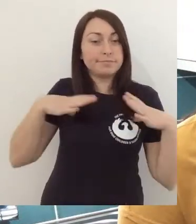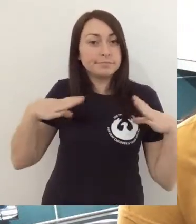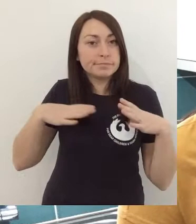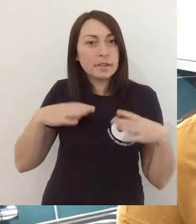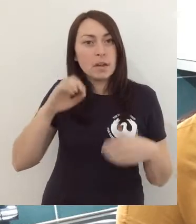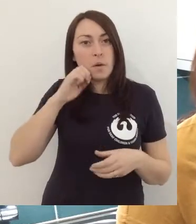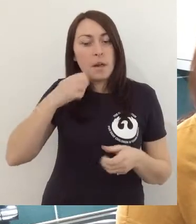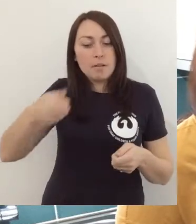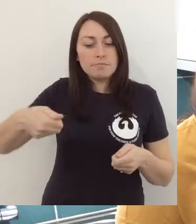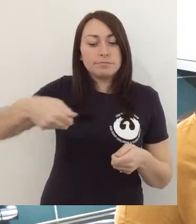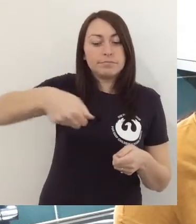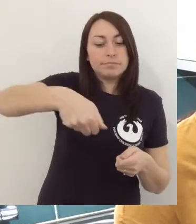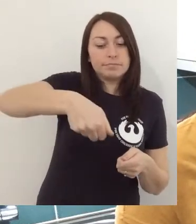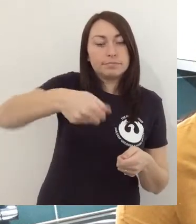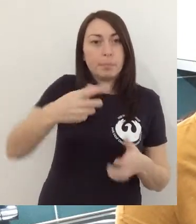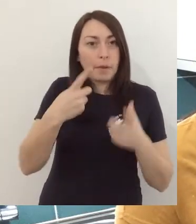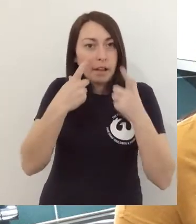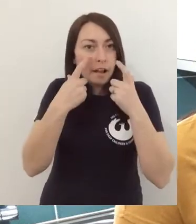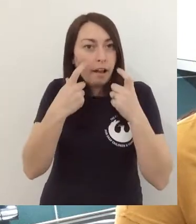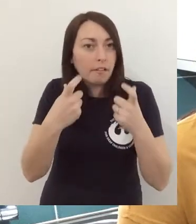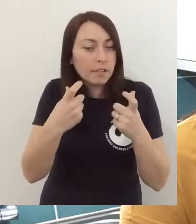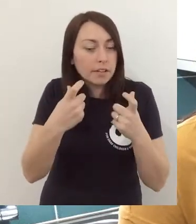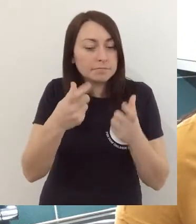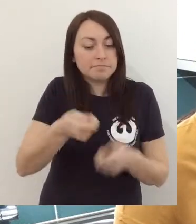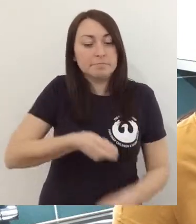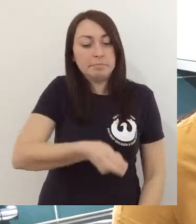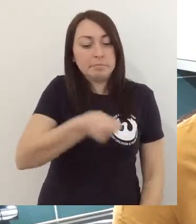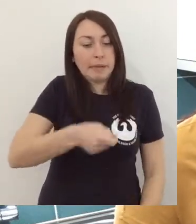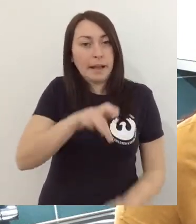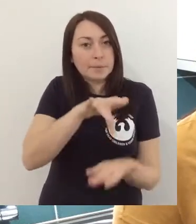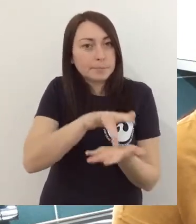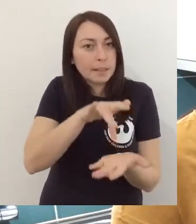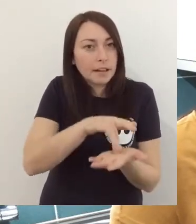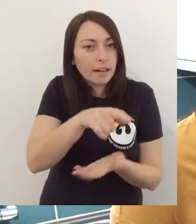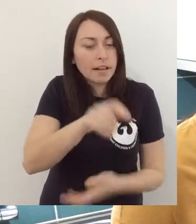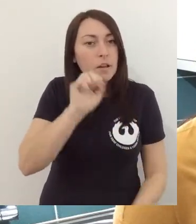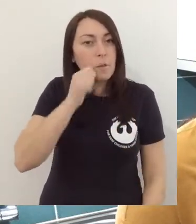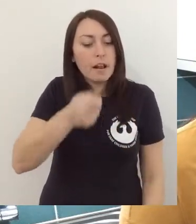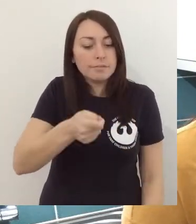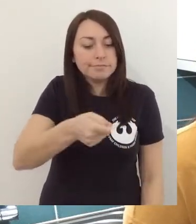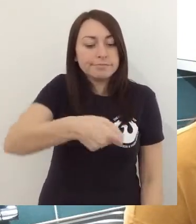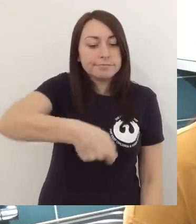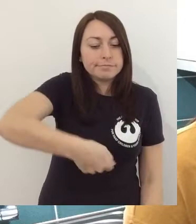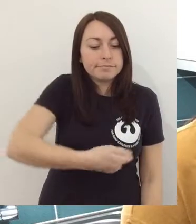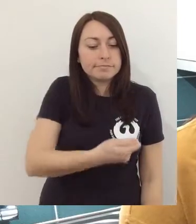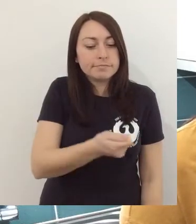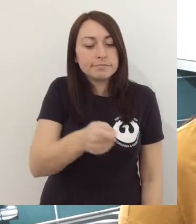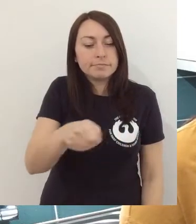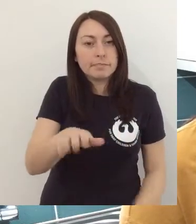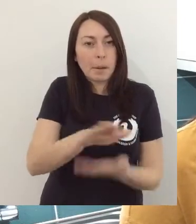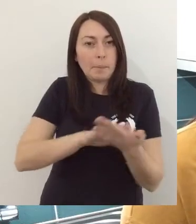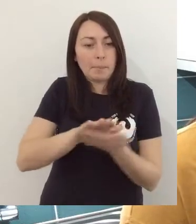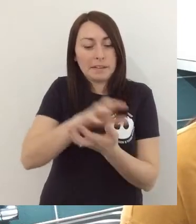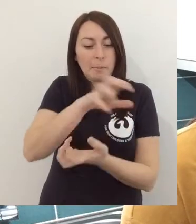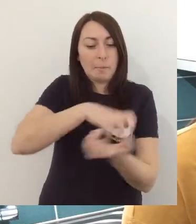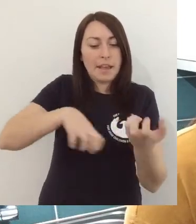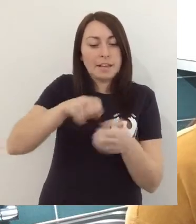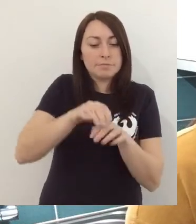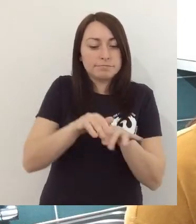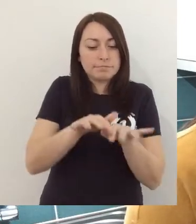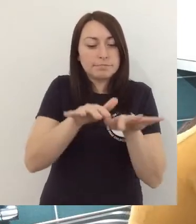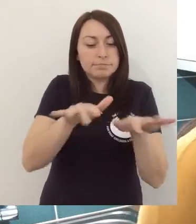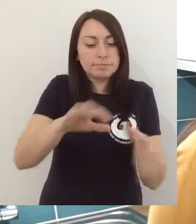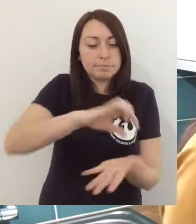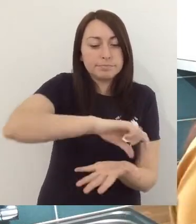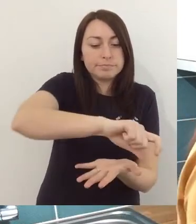pour this in carefully into the middle of the pan, and then I'm going to move it around so it goes up to the edges of the pan and the pancake is nice and